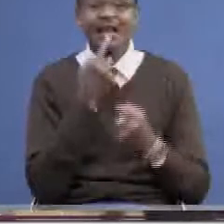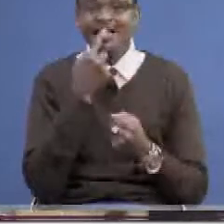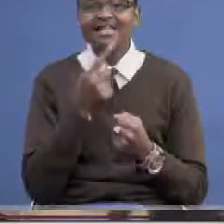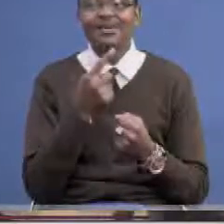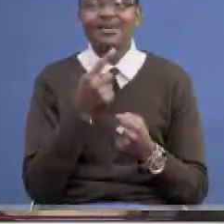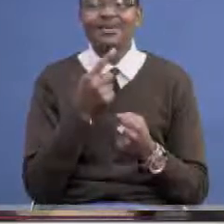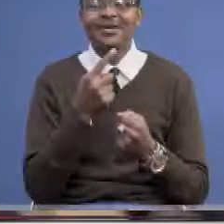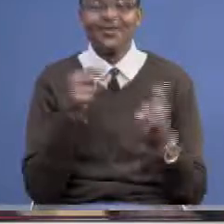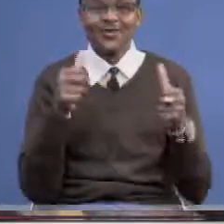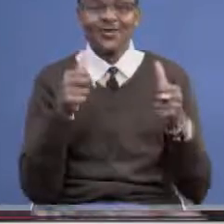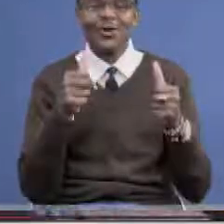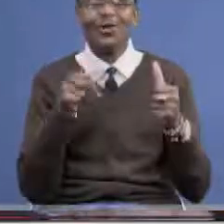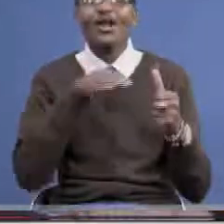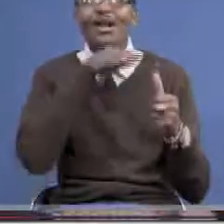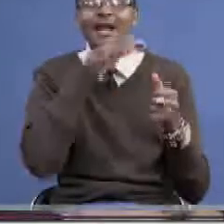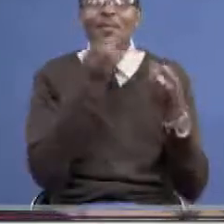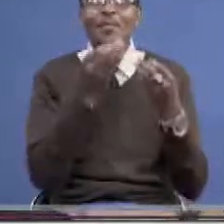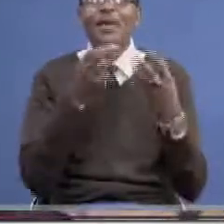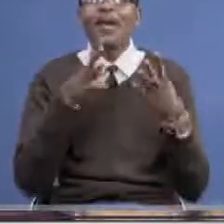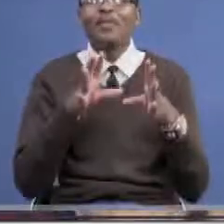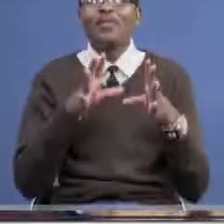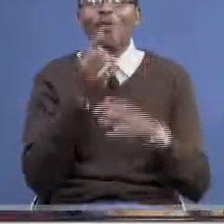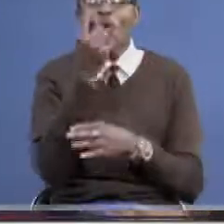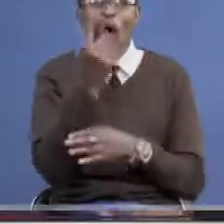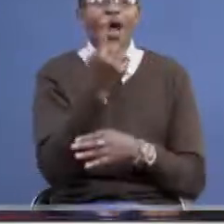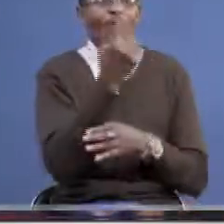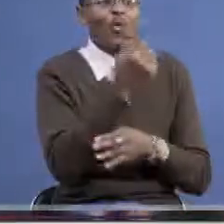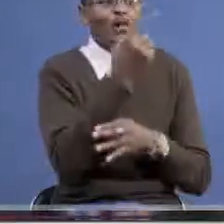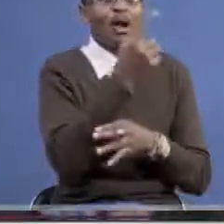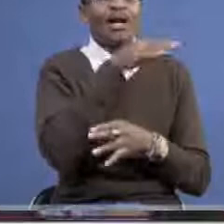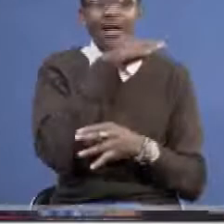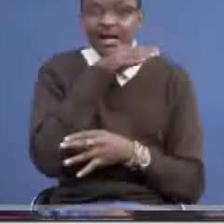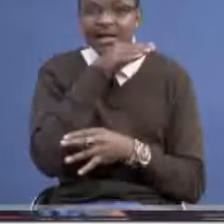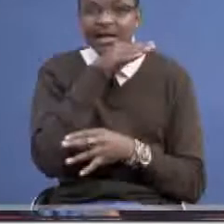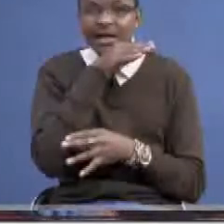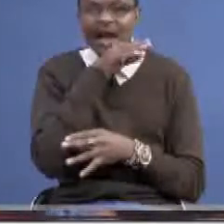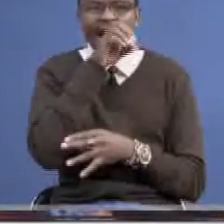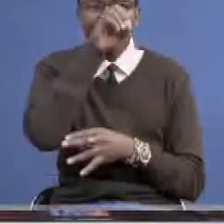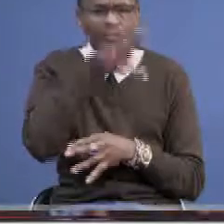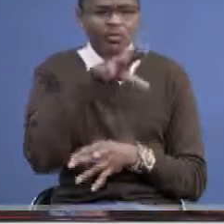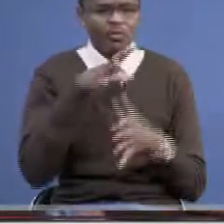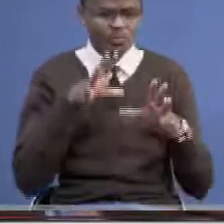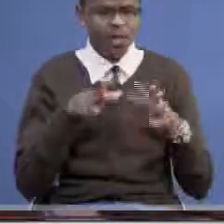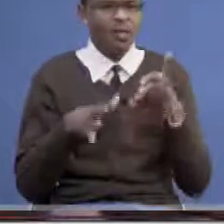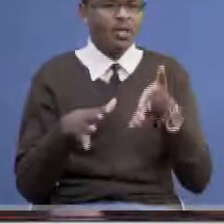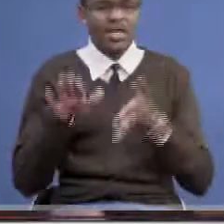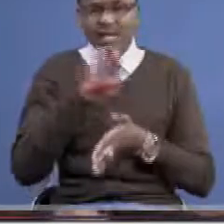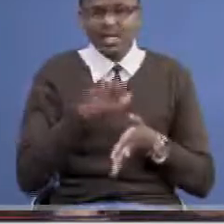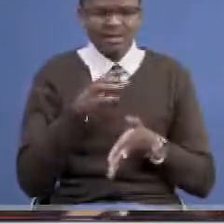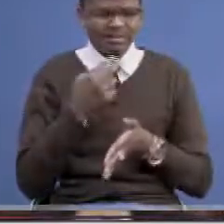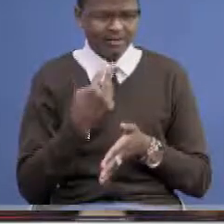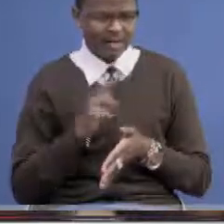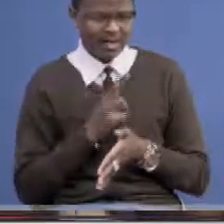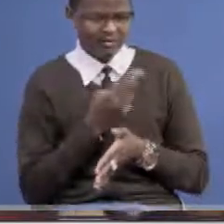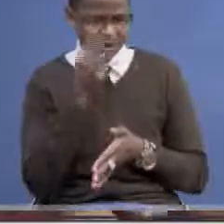Alisema Nzawa itakufa watu wengi na itakufa watu moja moja. Na atalaani watu ya hapa. Sisi